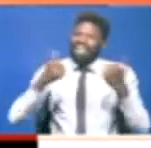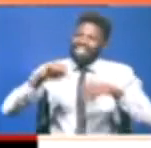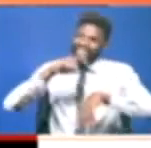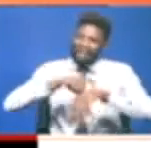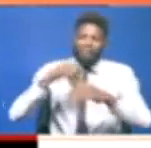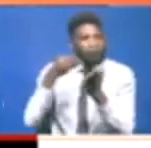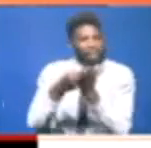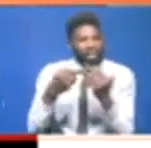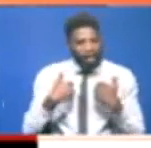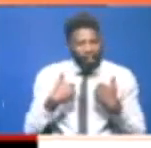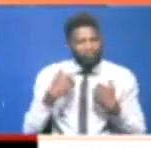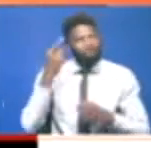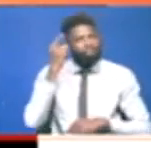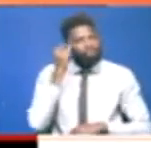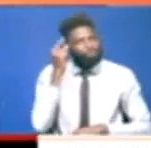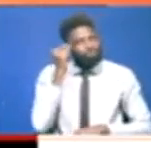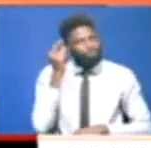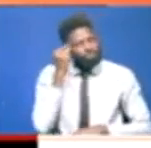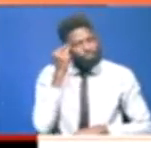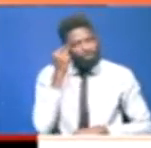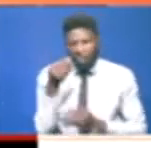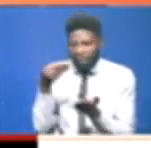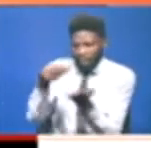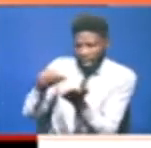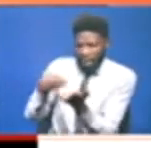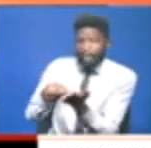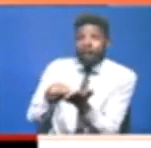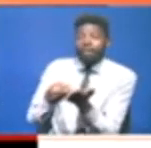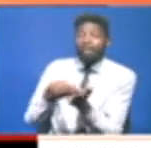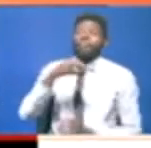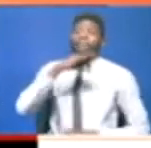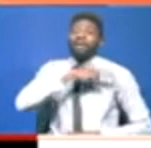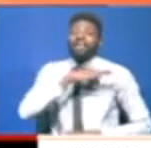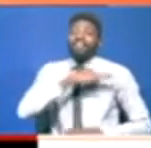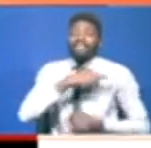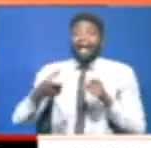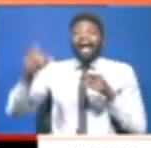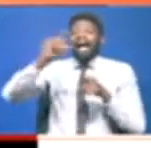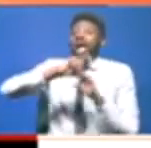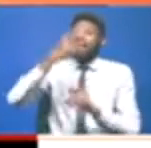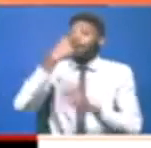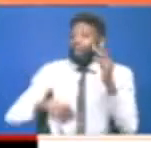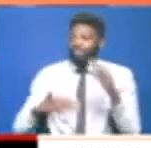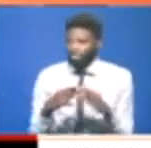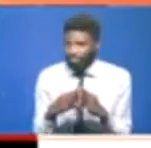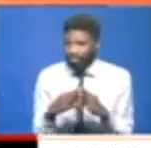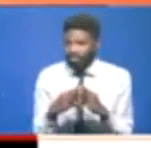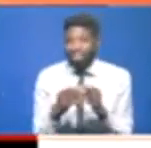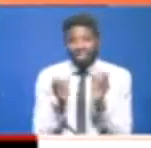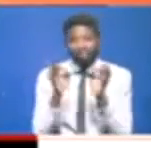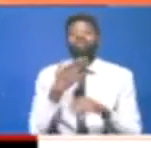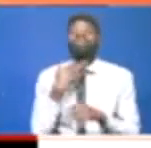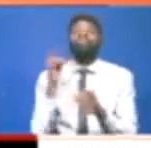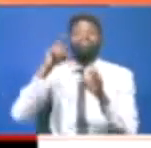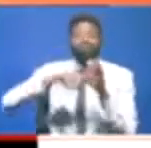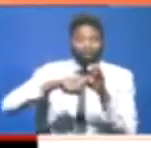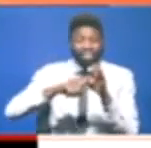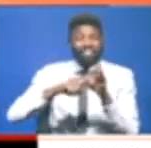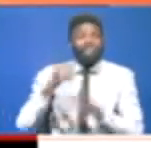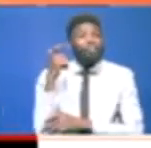will this money give me? What returns will it give me? But if for you to join a pension scheme, the first thing you look at,